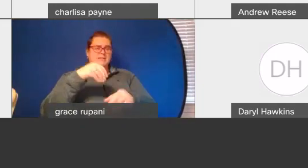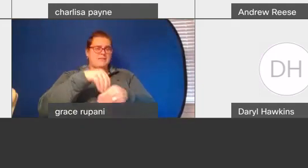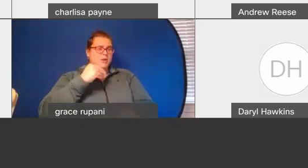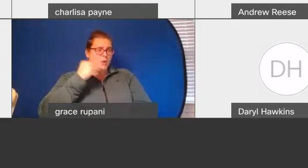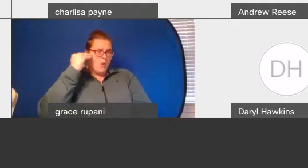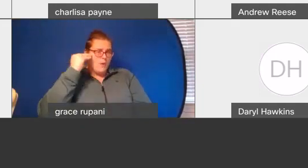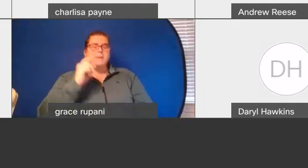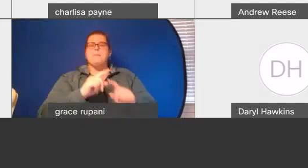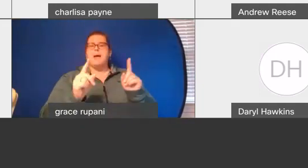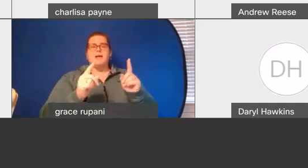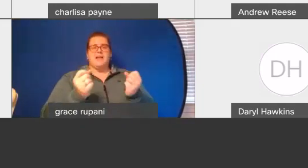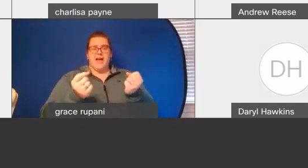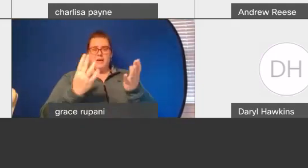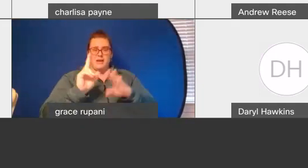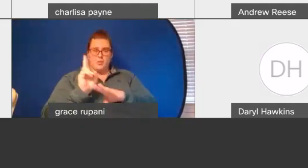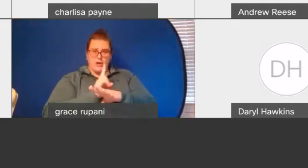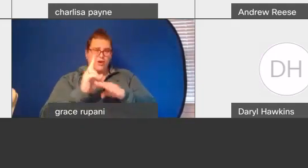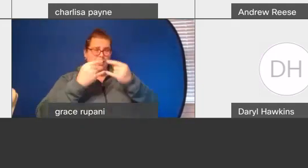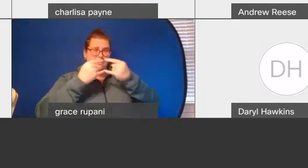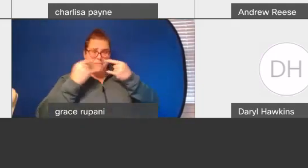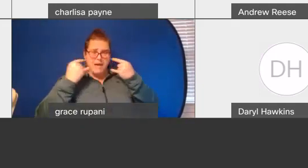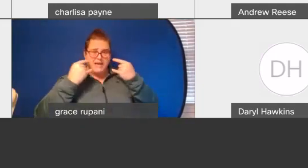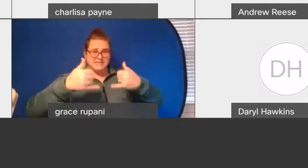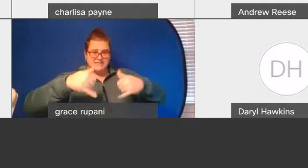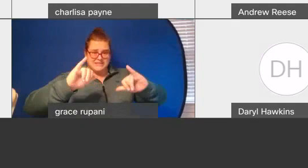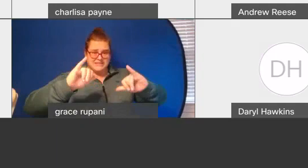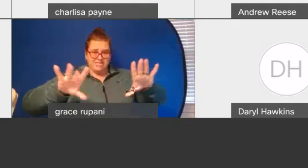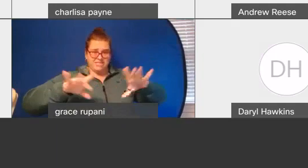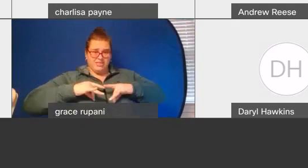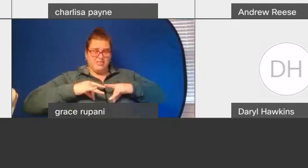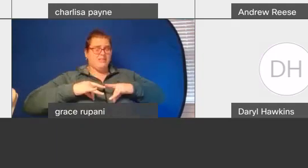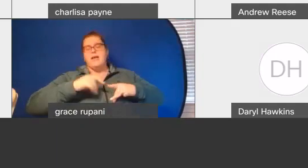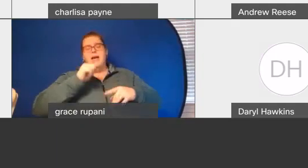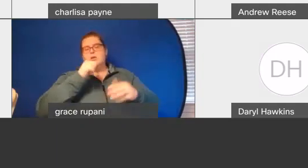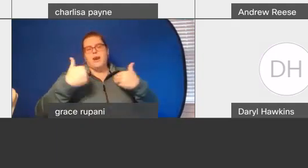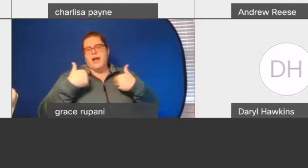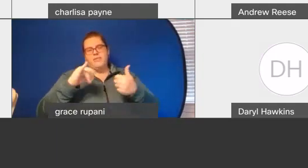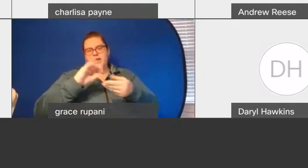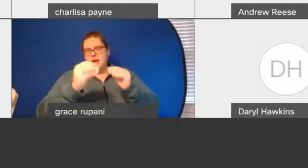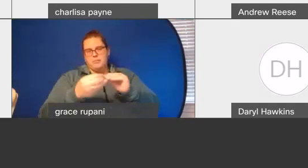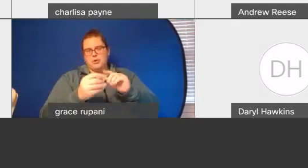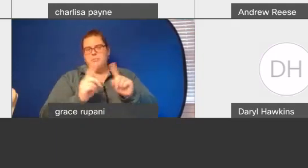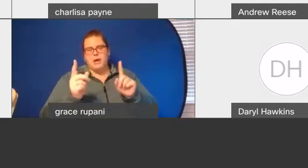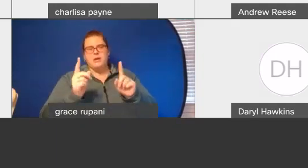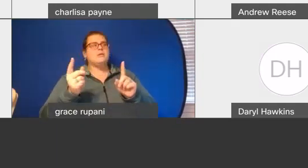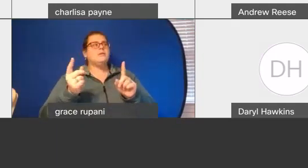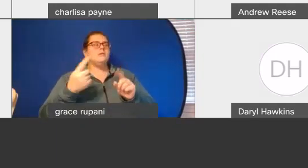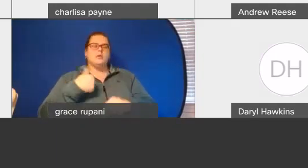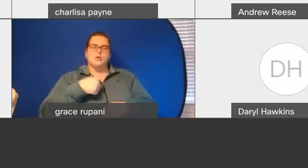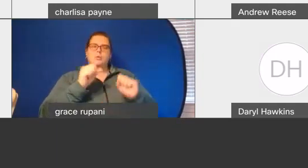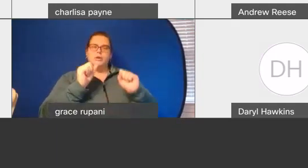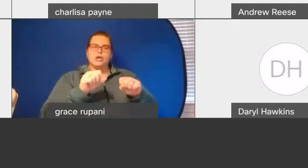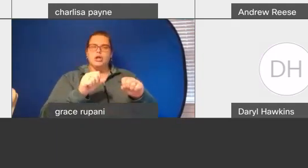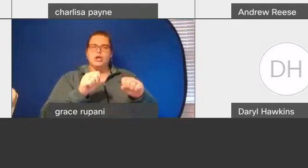about wearing a mask, however, off the top of my head, but we can certainly go back in our data